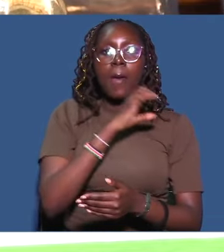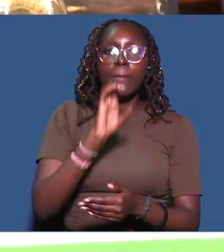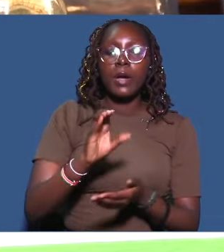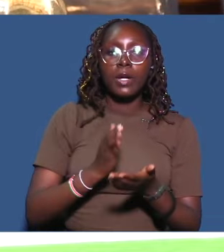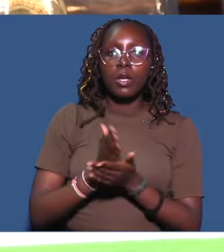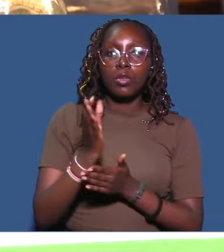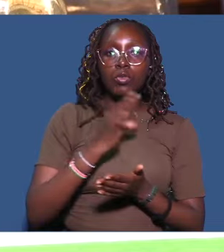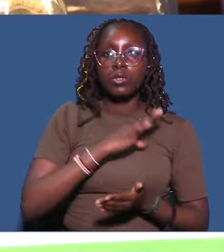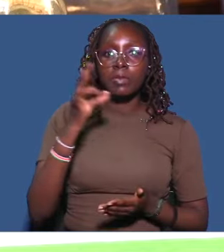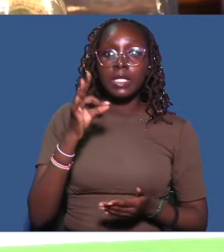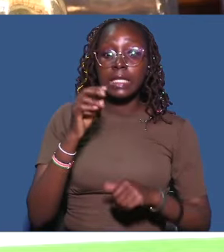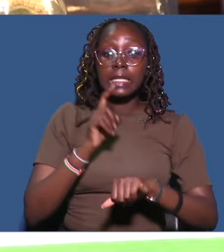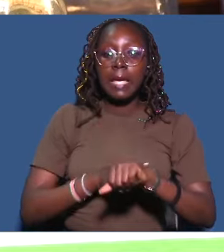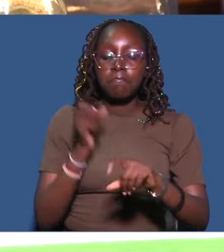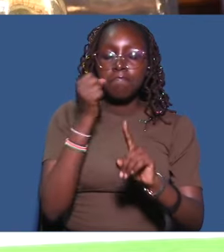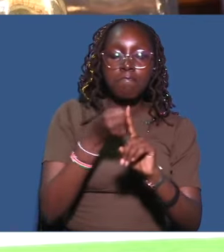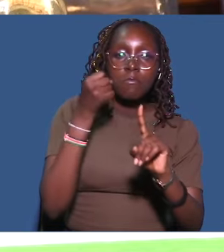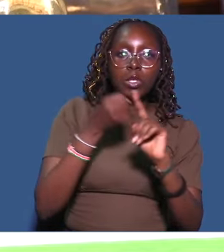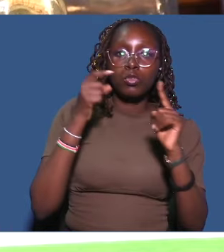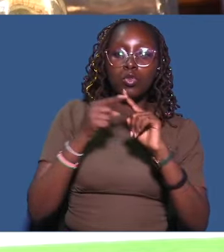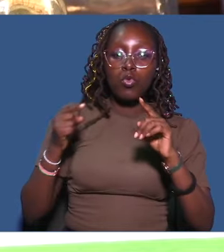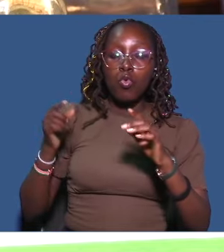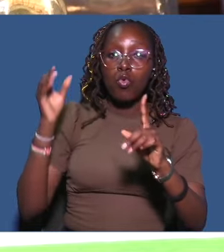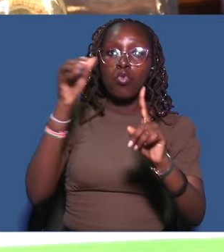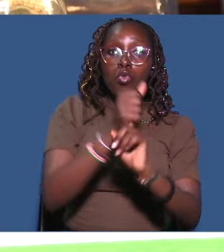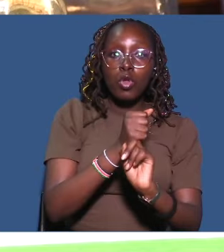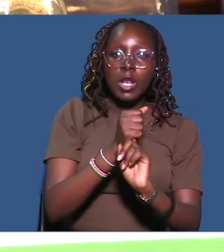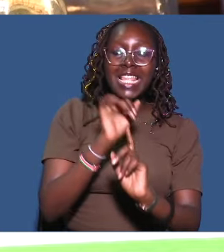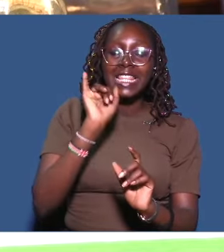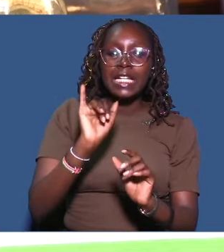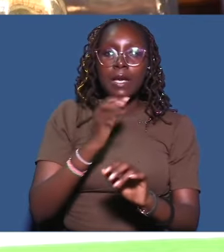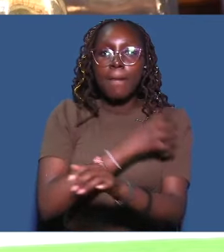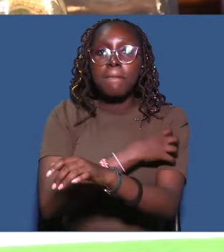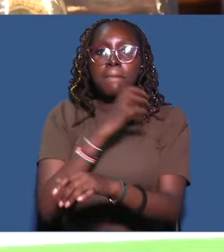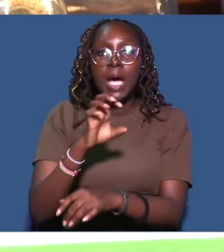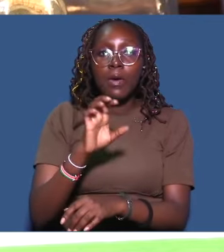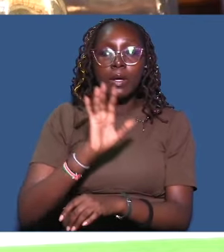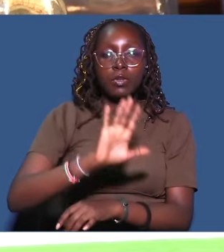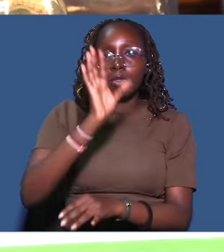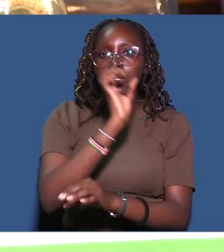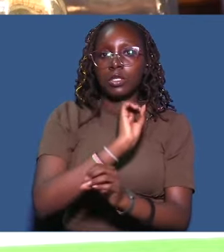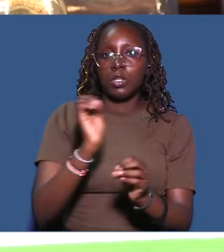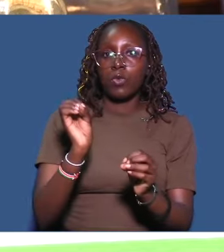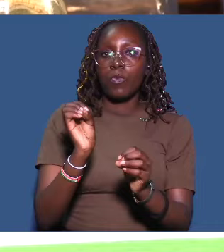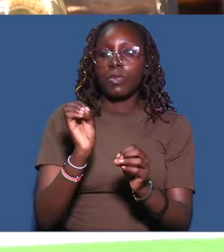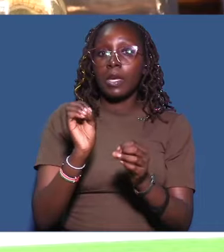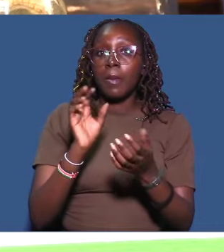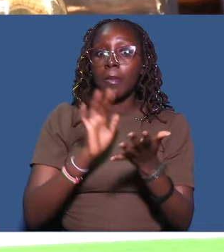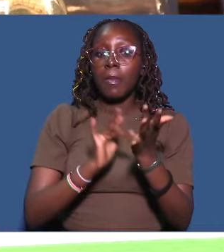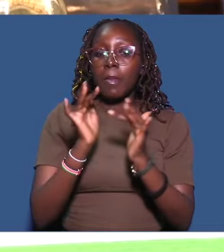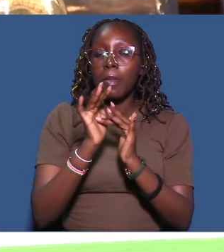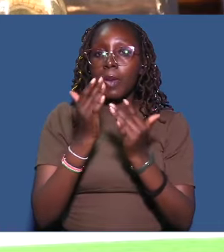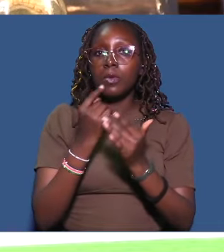strain towards the goal, it's not your own effort. Philippians 3:16 says, walk by the same